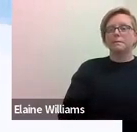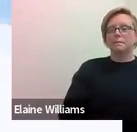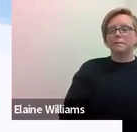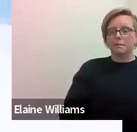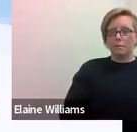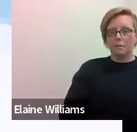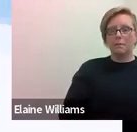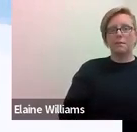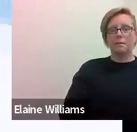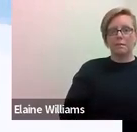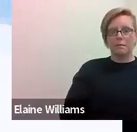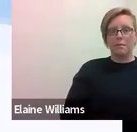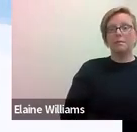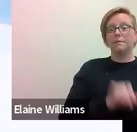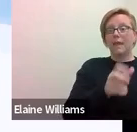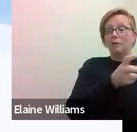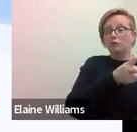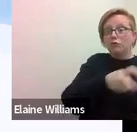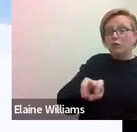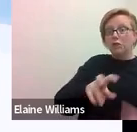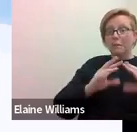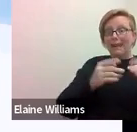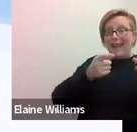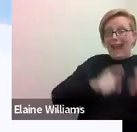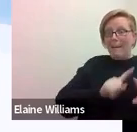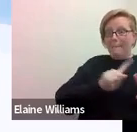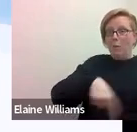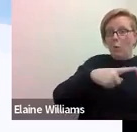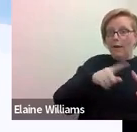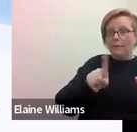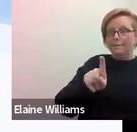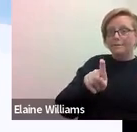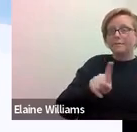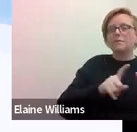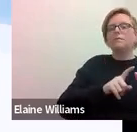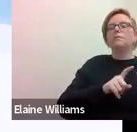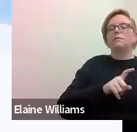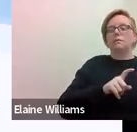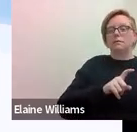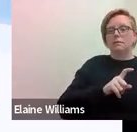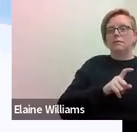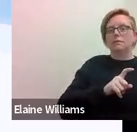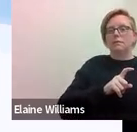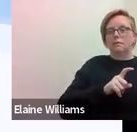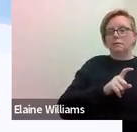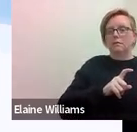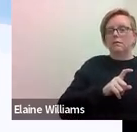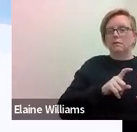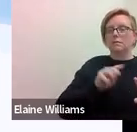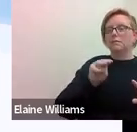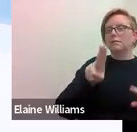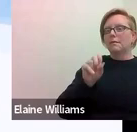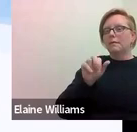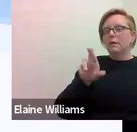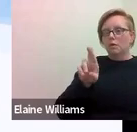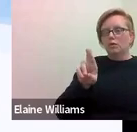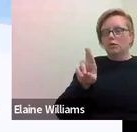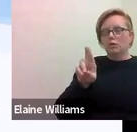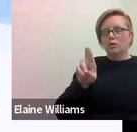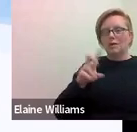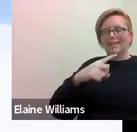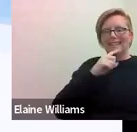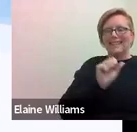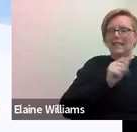So when does the transition meeting need to occur? The time frame for the transition IEP meeting, as defined in MUSER, is between